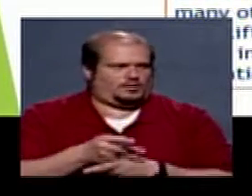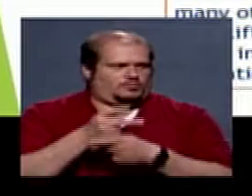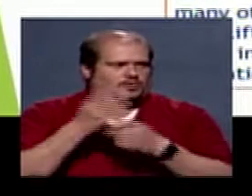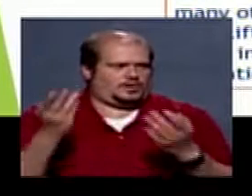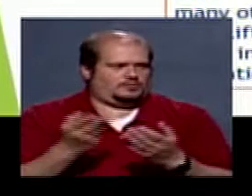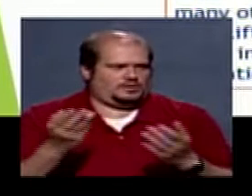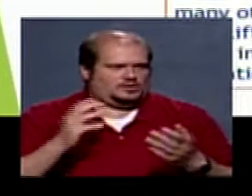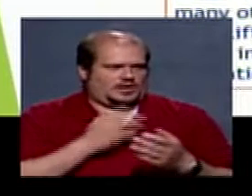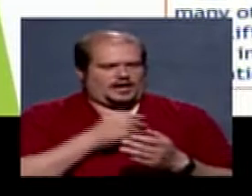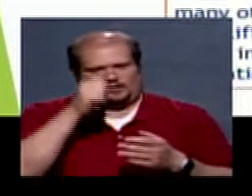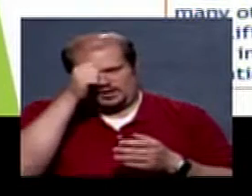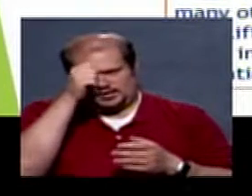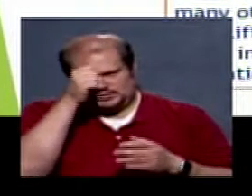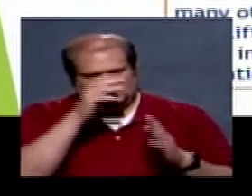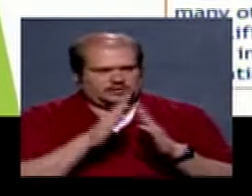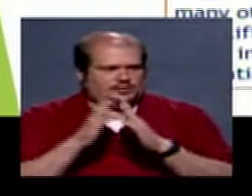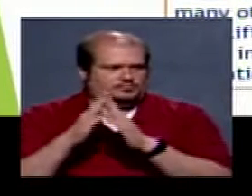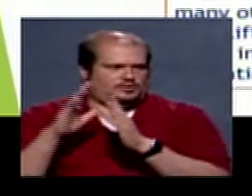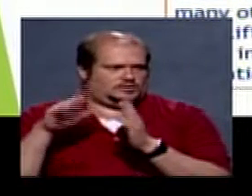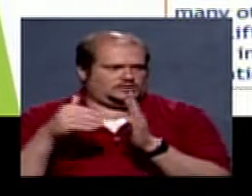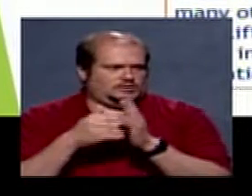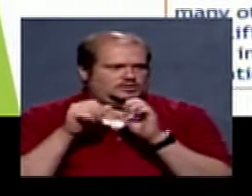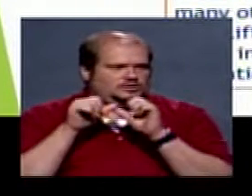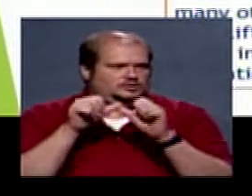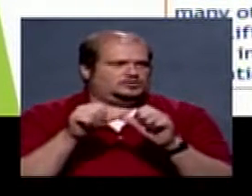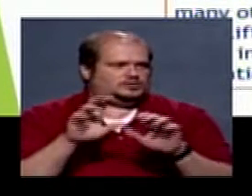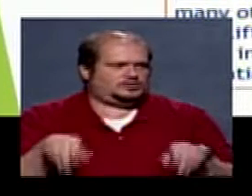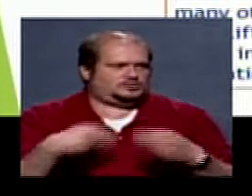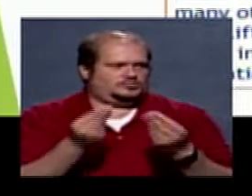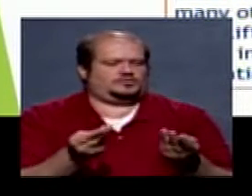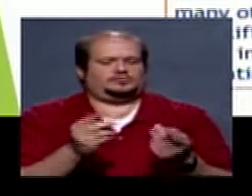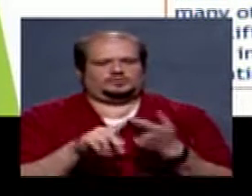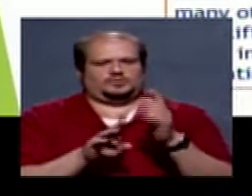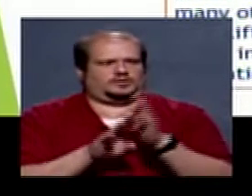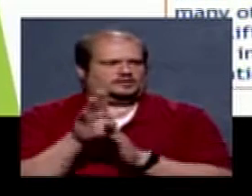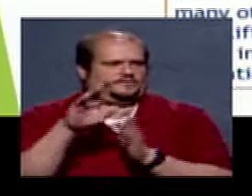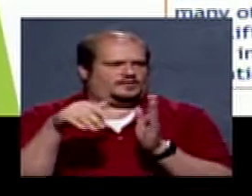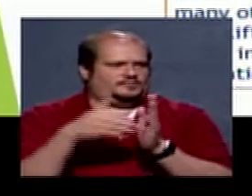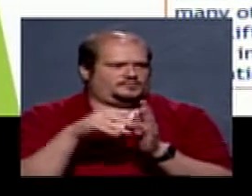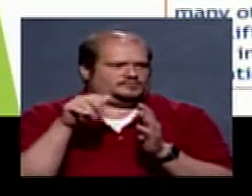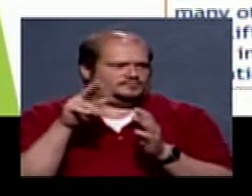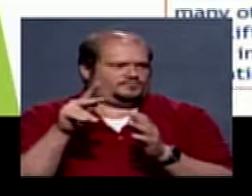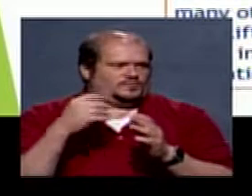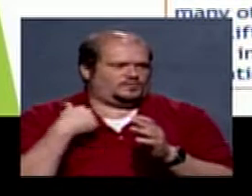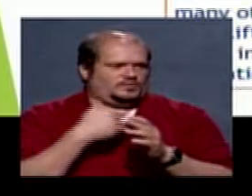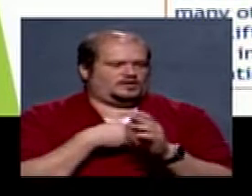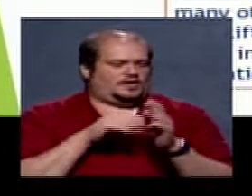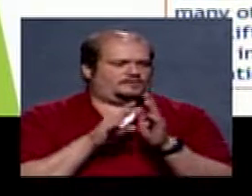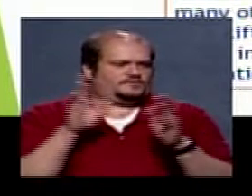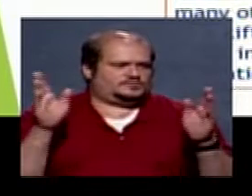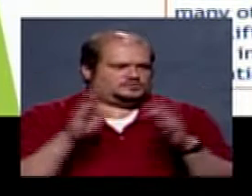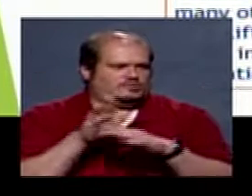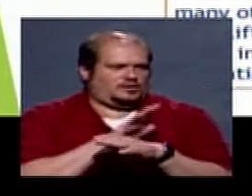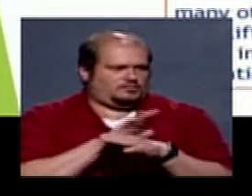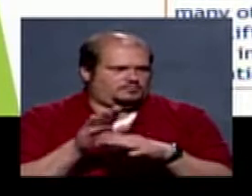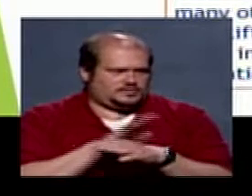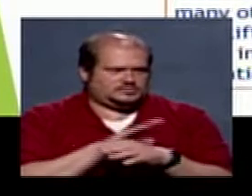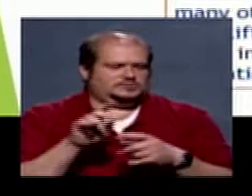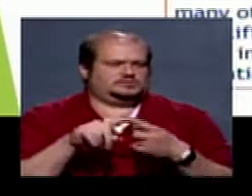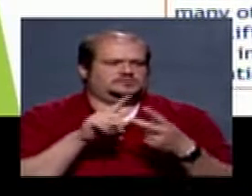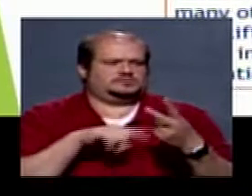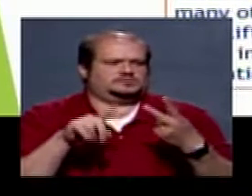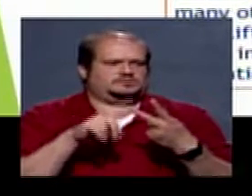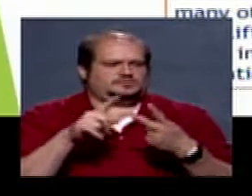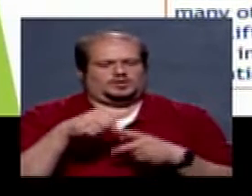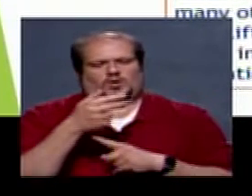up here. Our Indian community continues to contribute significantly to the development of Central Arkansas. We have